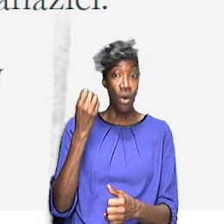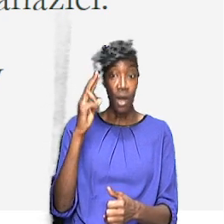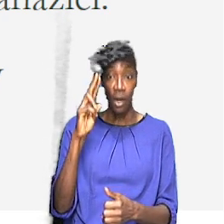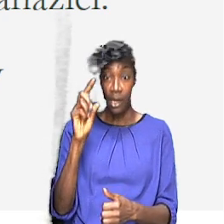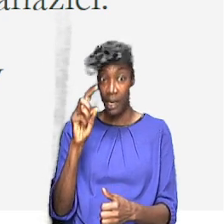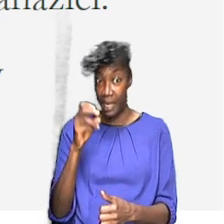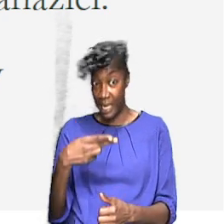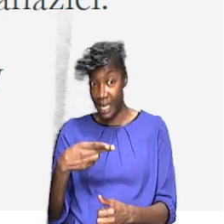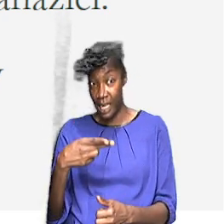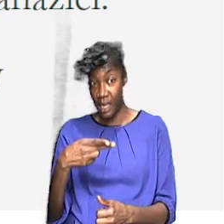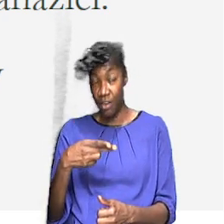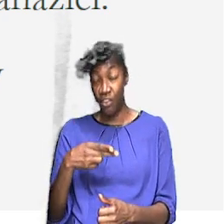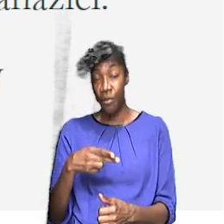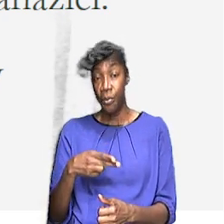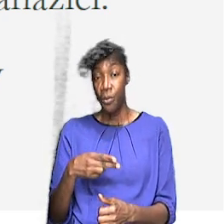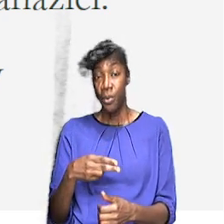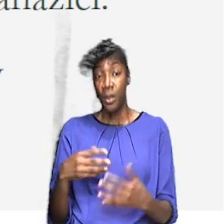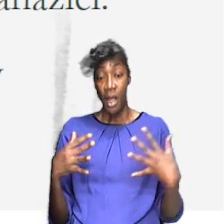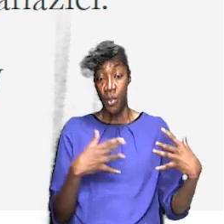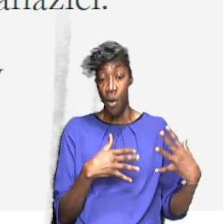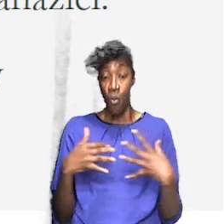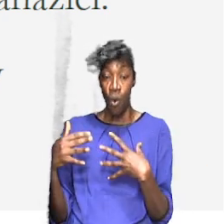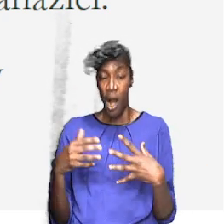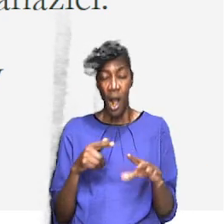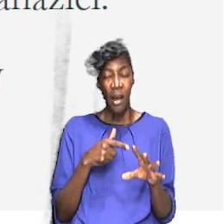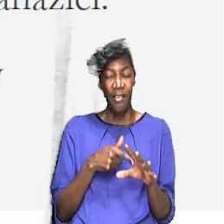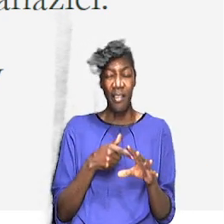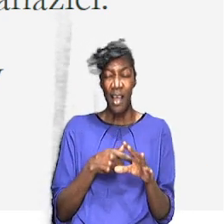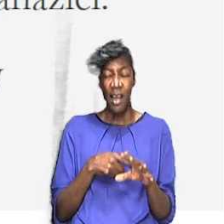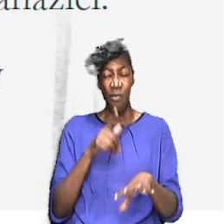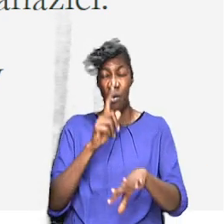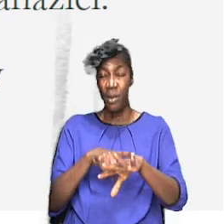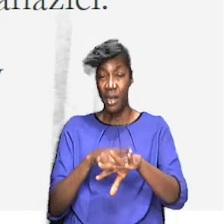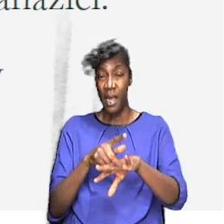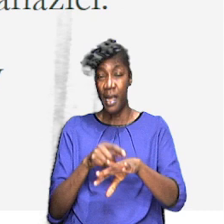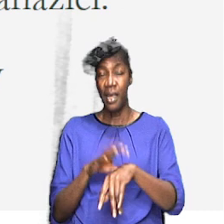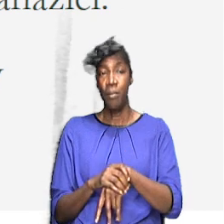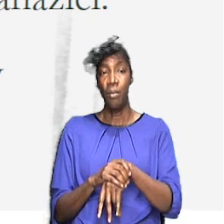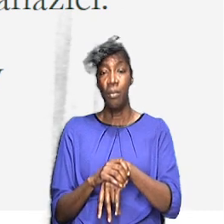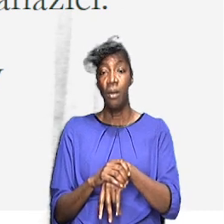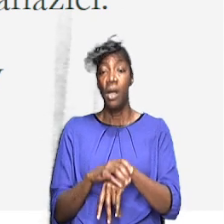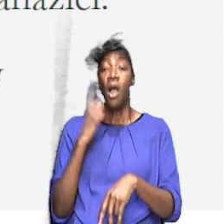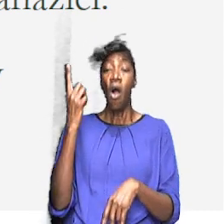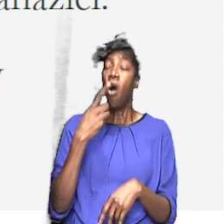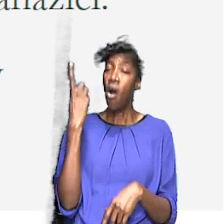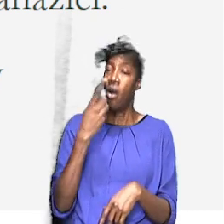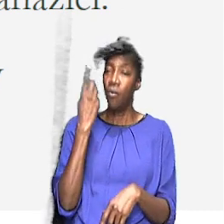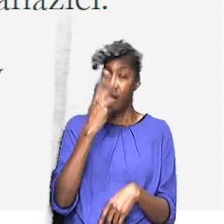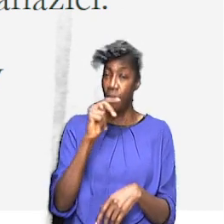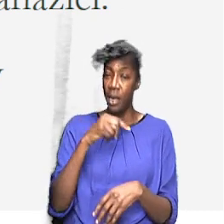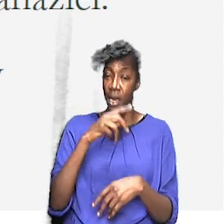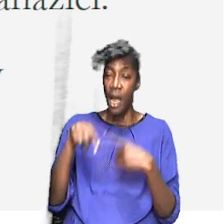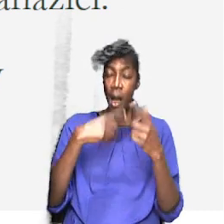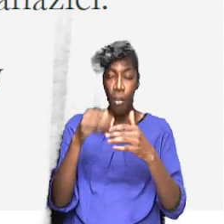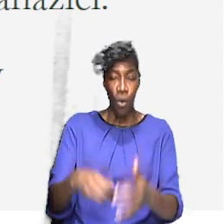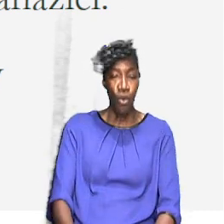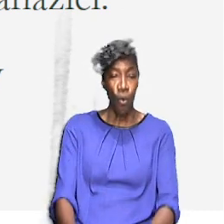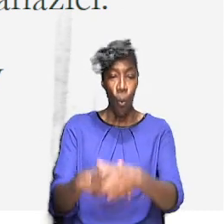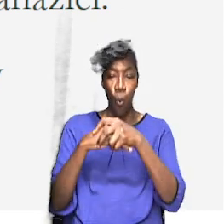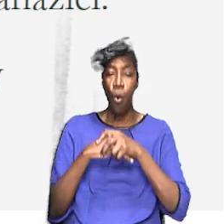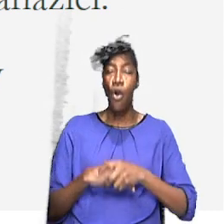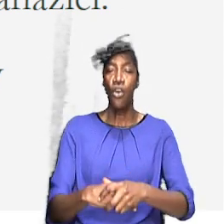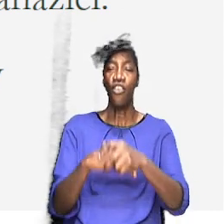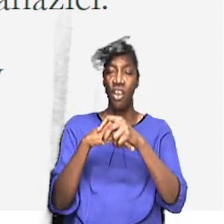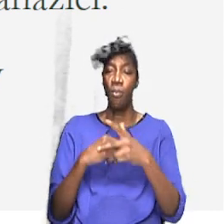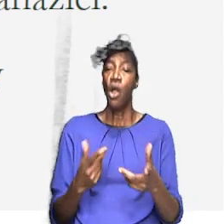real warfare that has been from the beginning of time, has always been about worship. It's always been